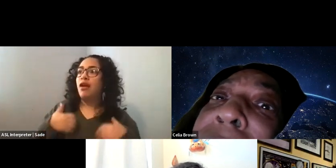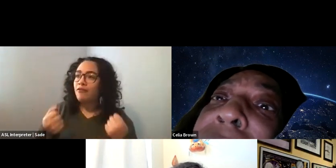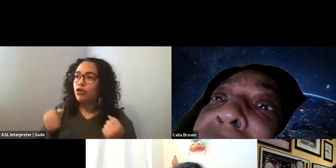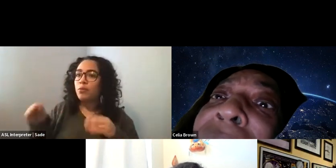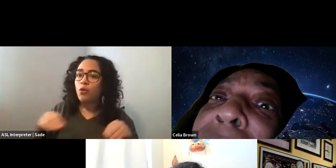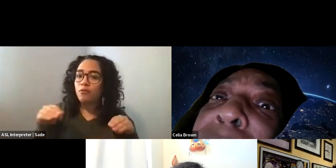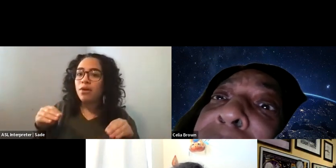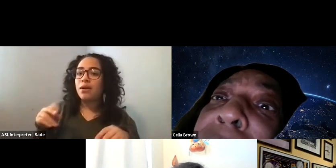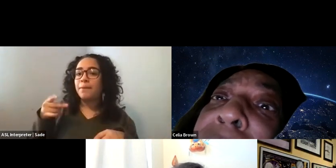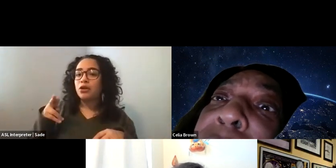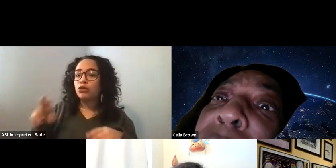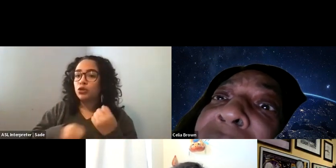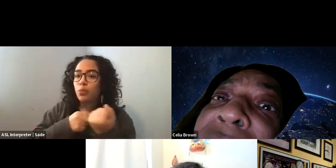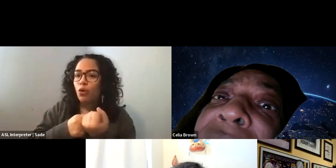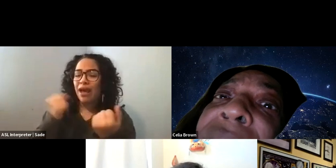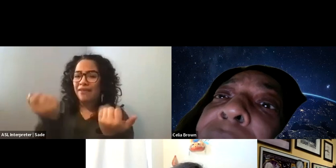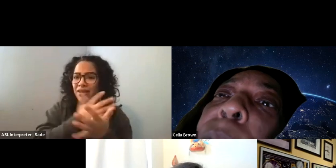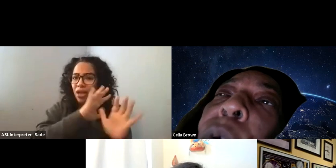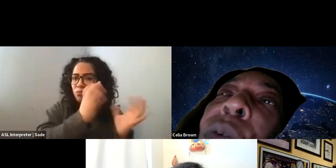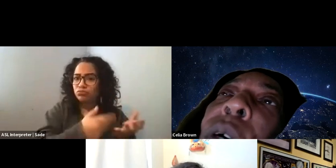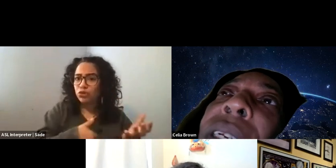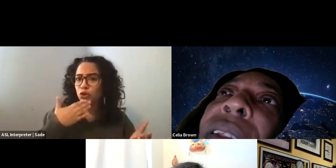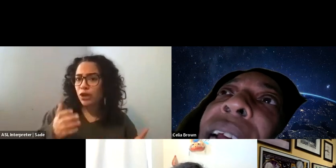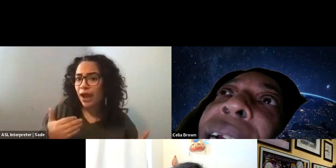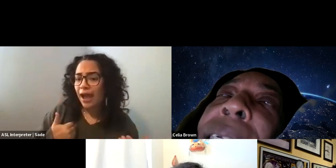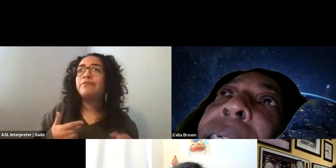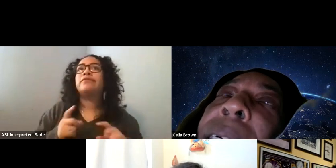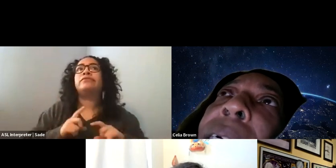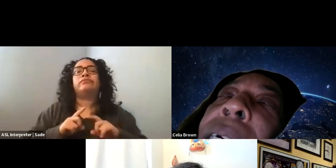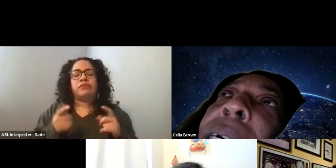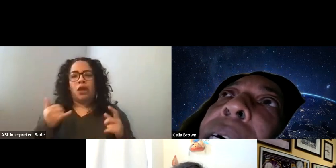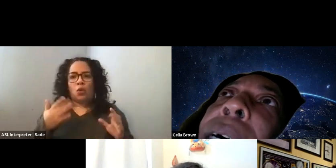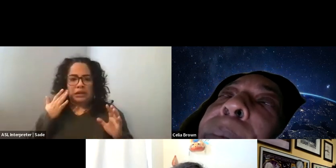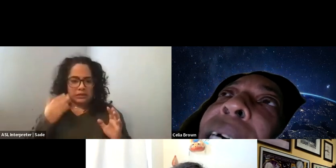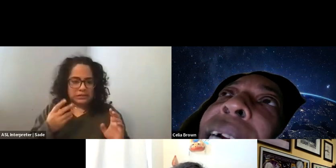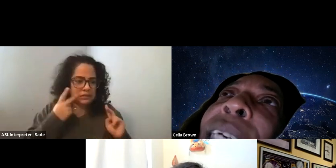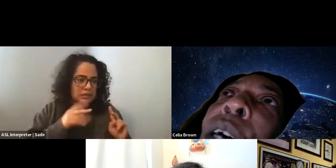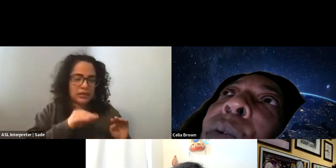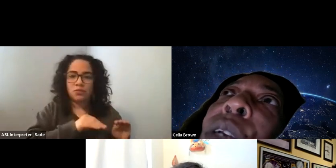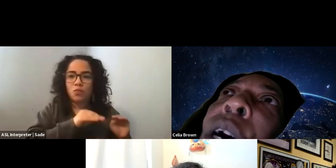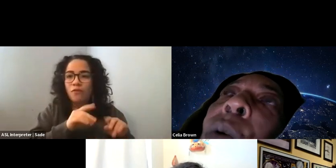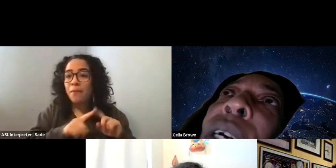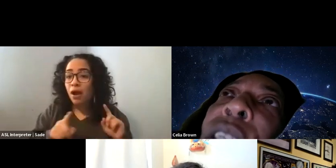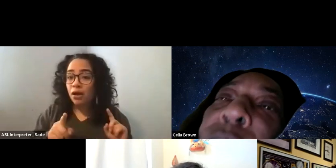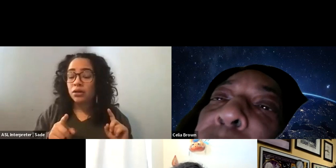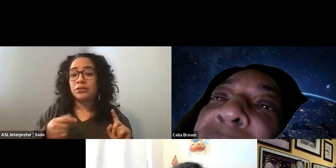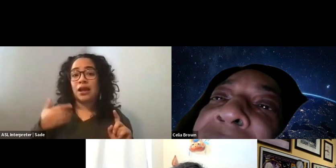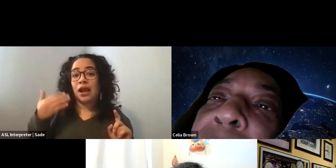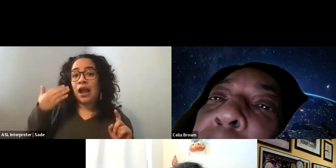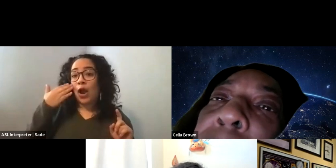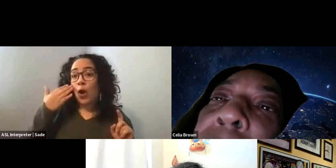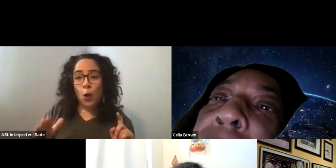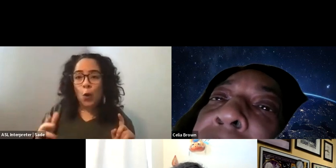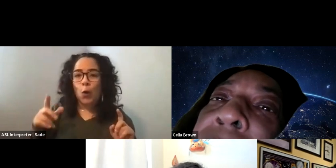to have. So I see that it moved on to that. but I don't know what it's doing